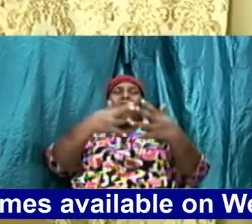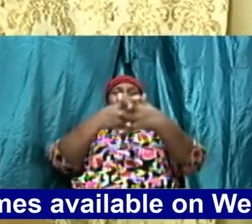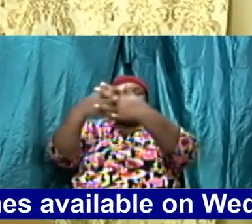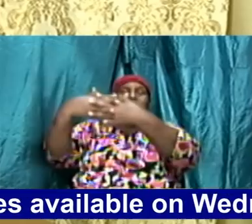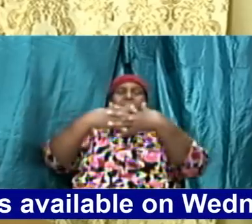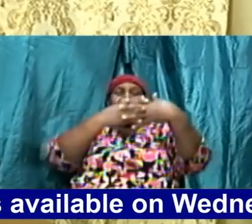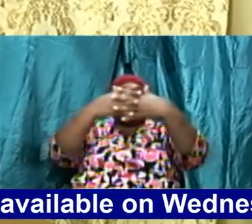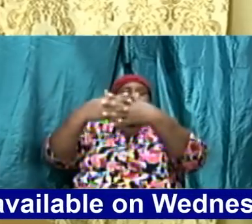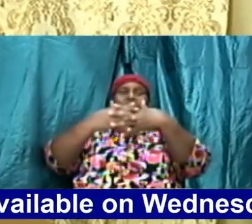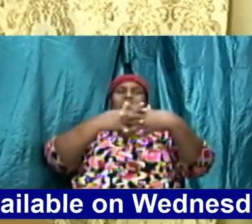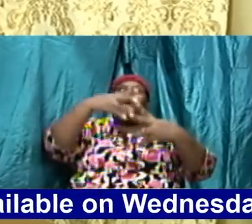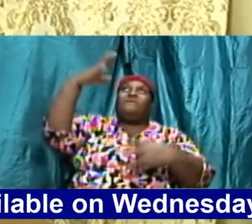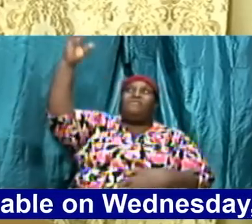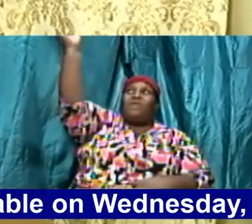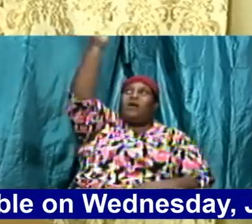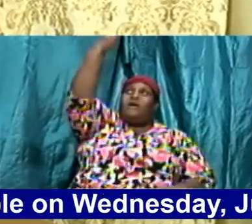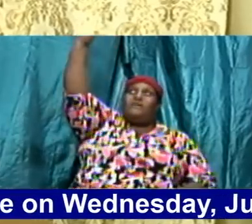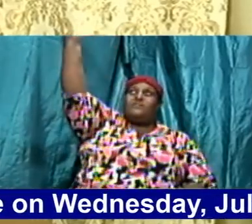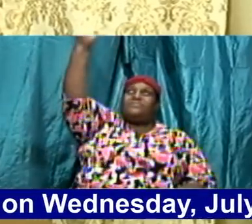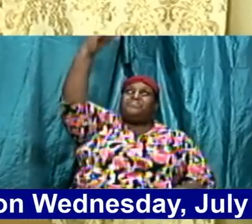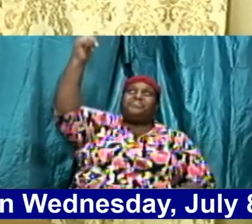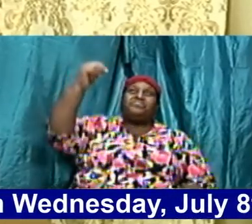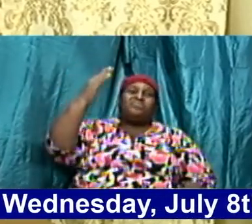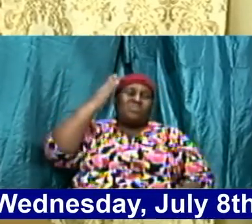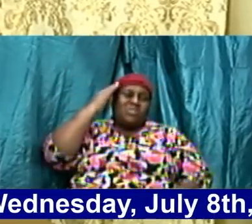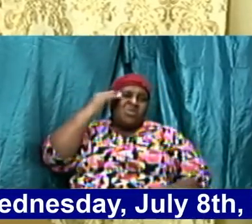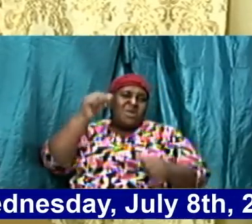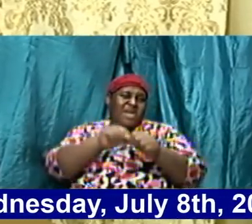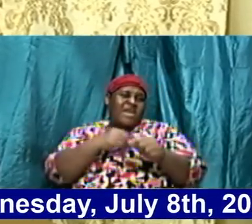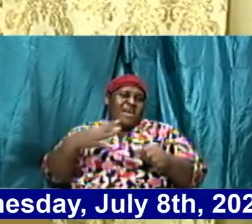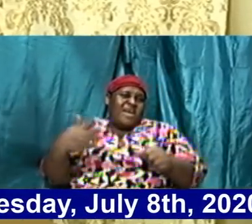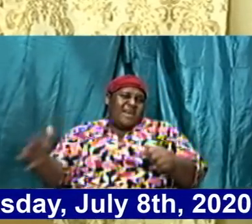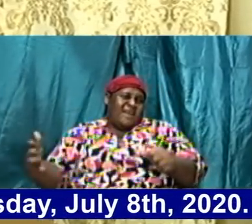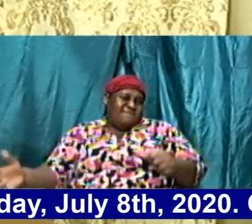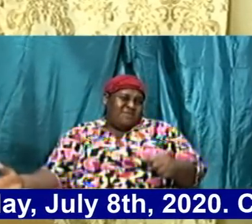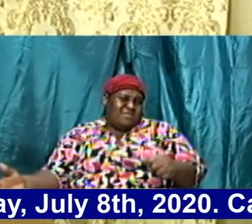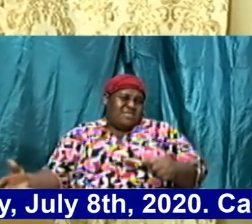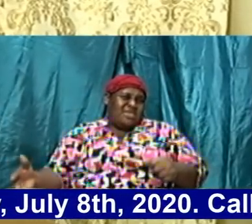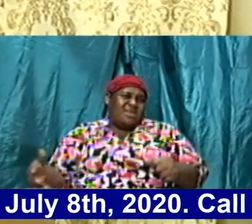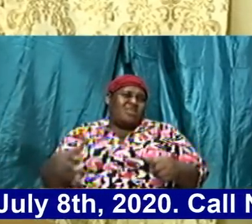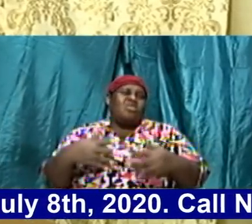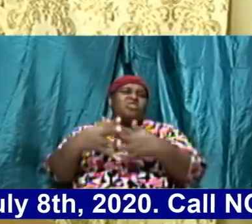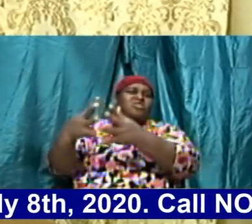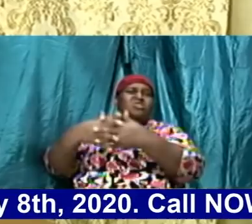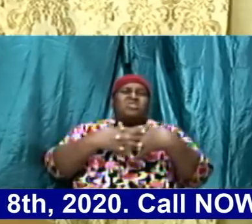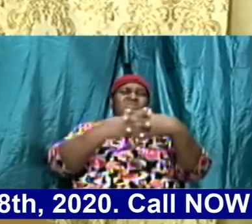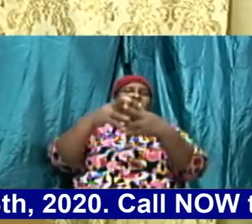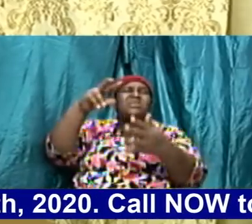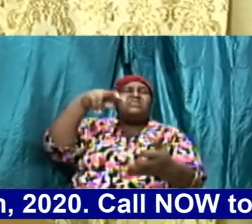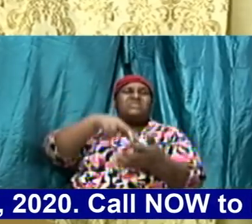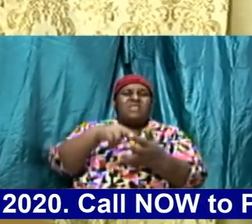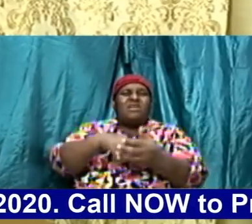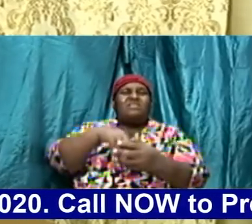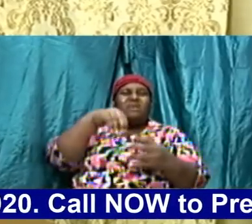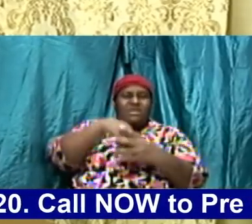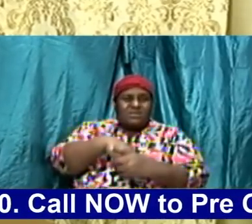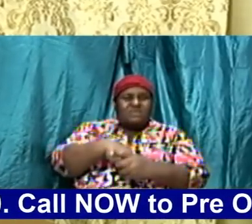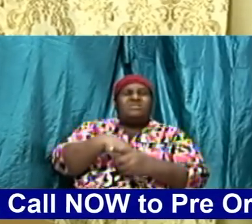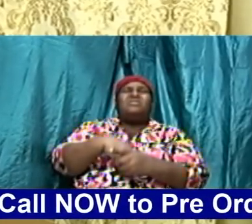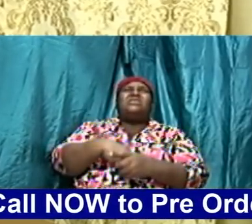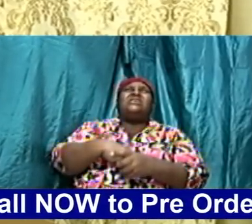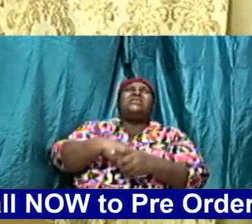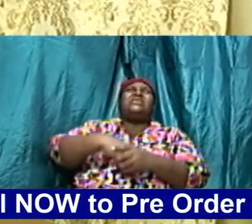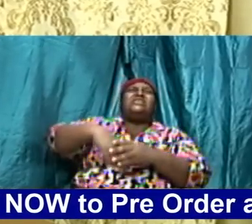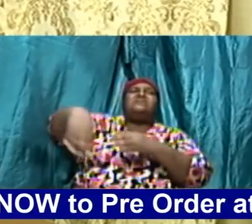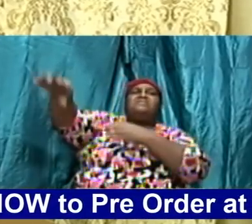know that everything that U.S. stands for is embedded in that particular sign.